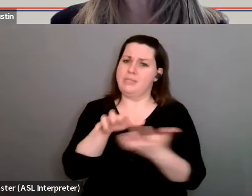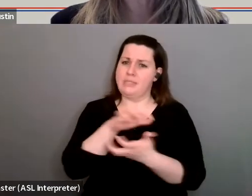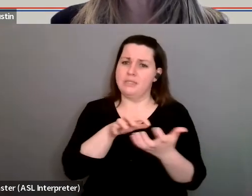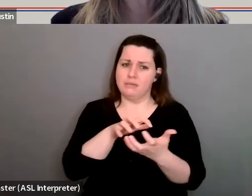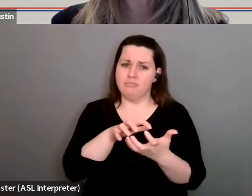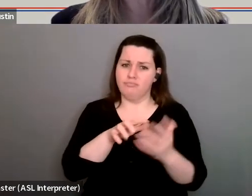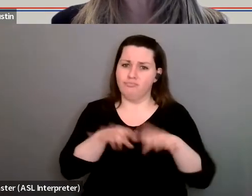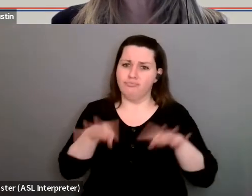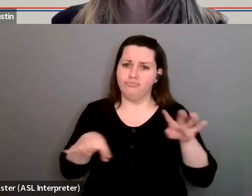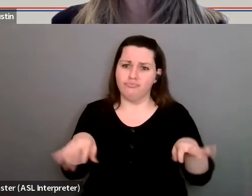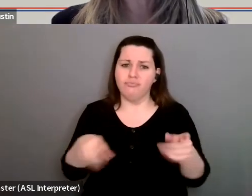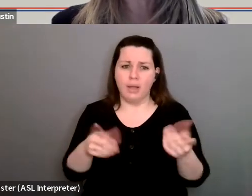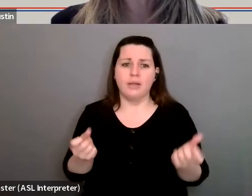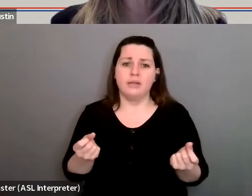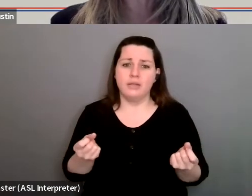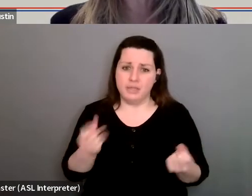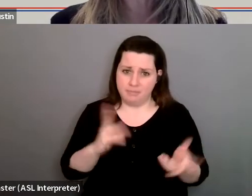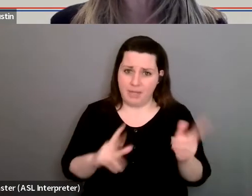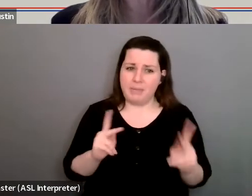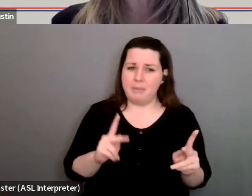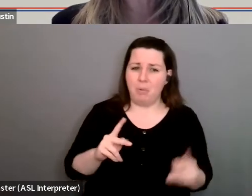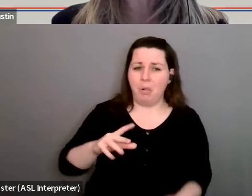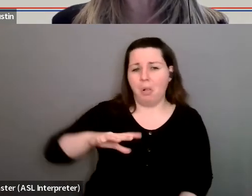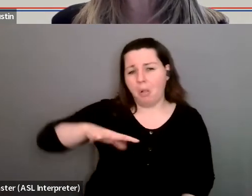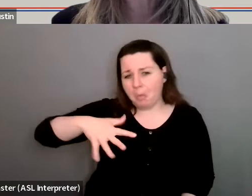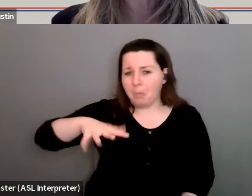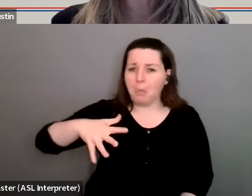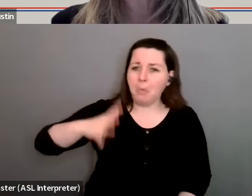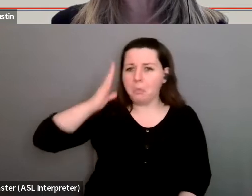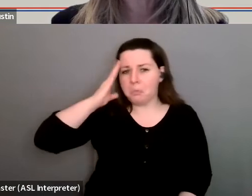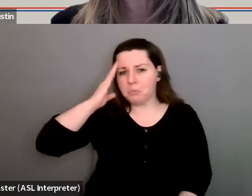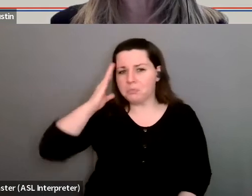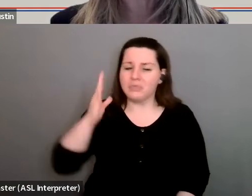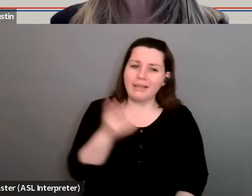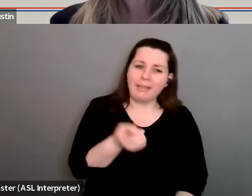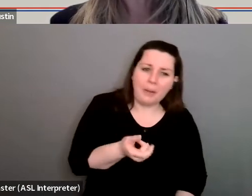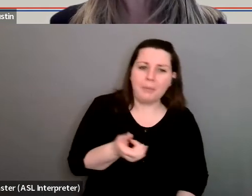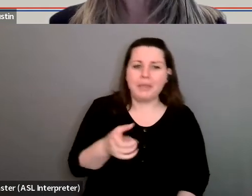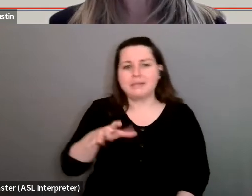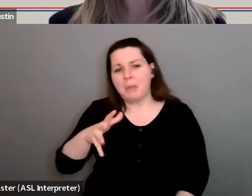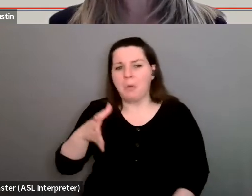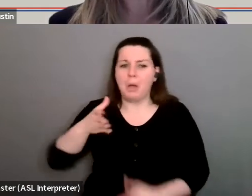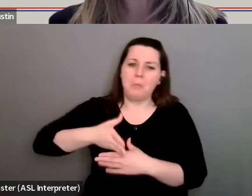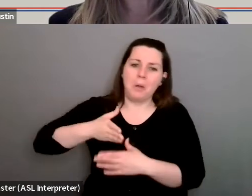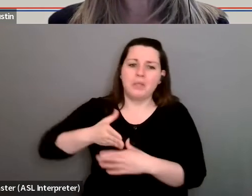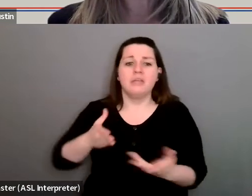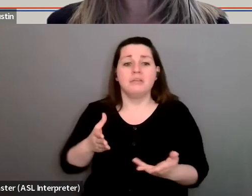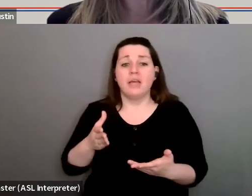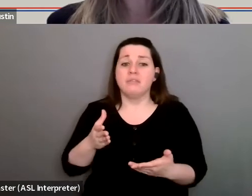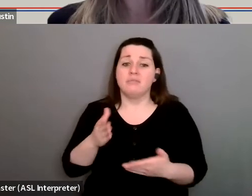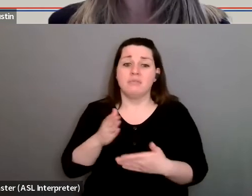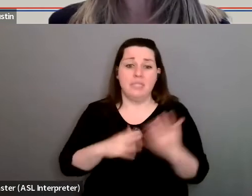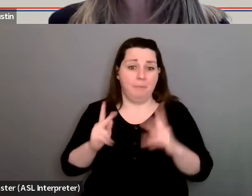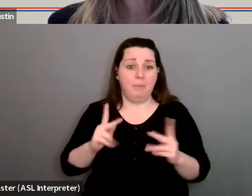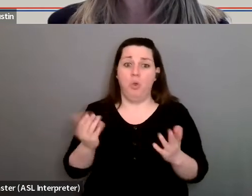know, a lot of people that are somehow familiar with it, between slightly, somewhat, and moderately, and then some new people